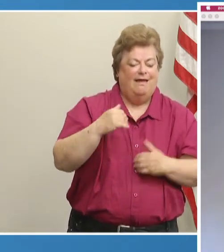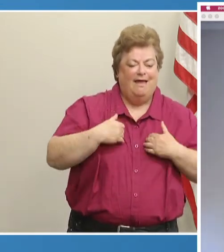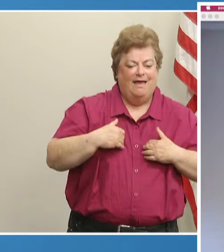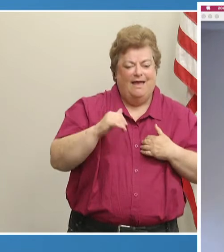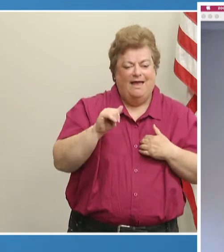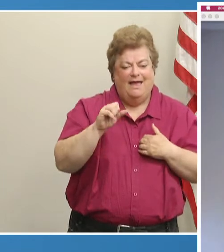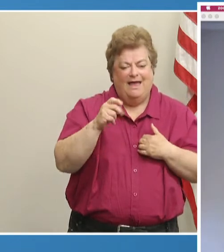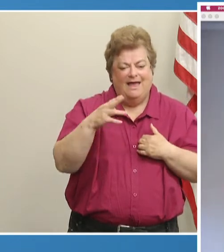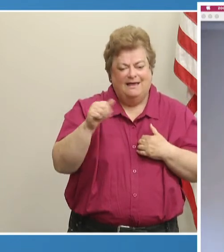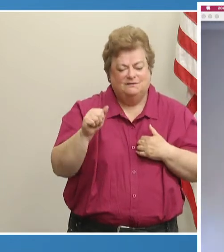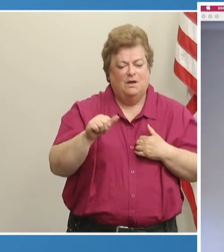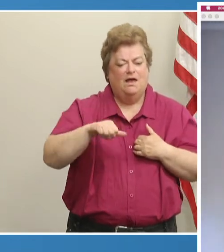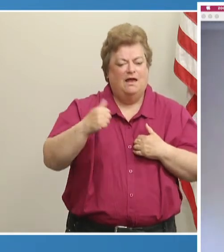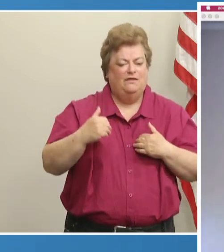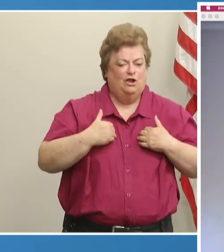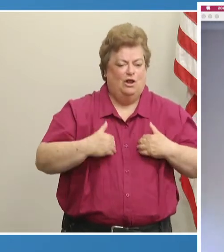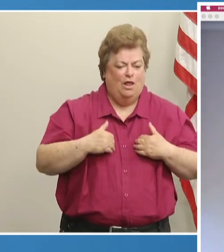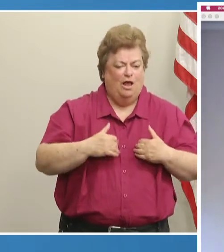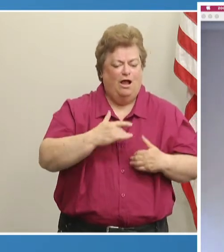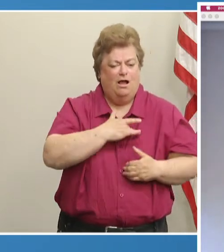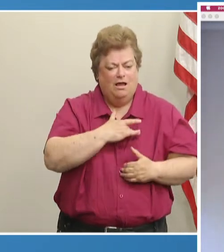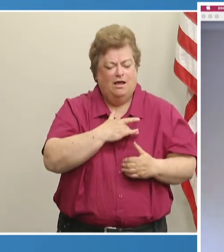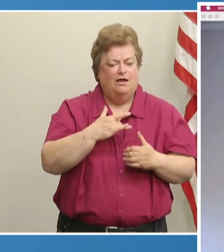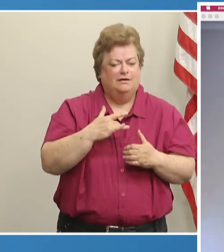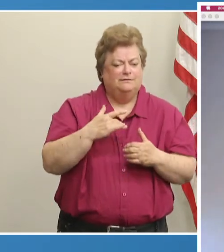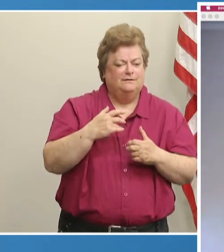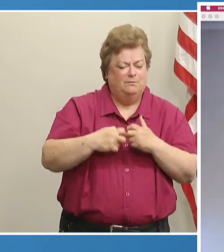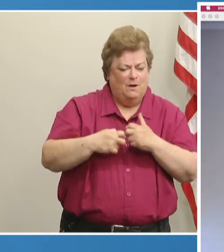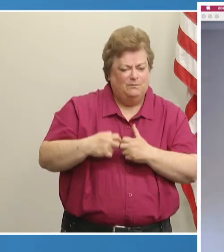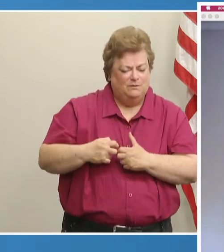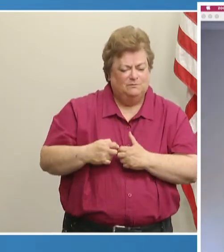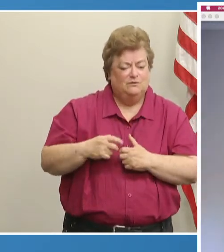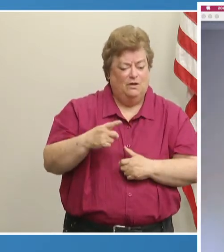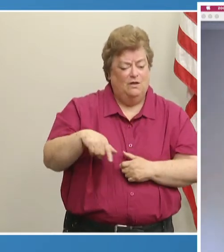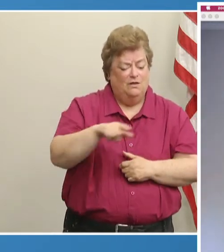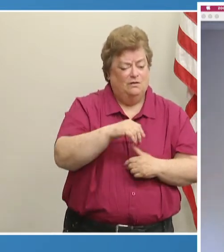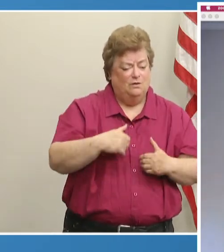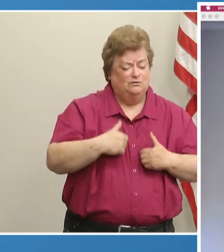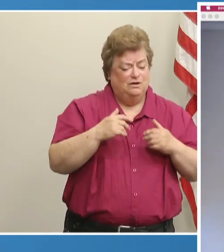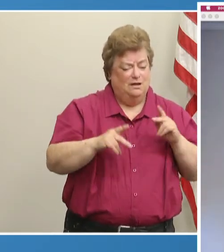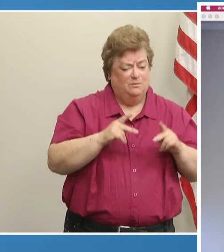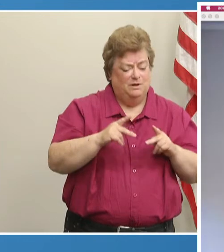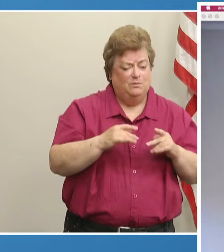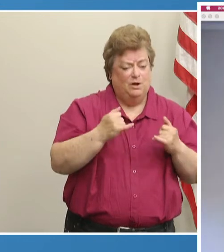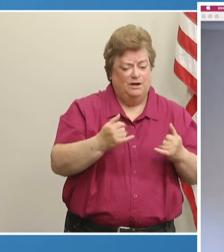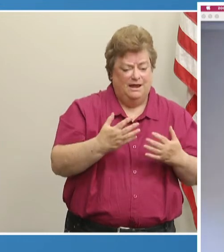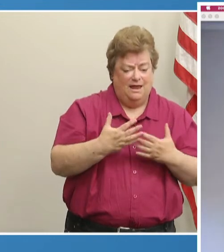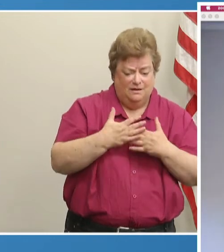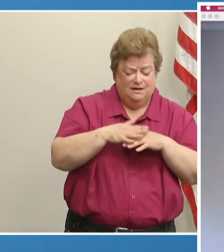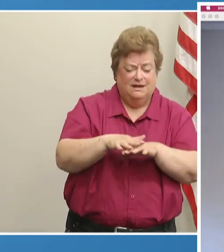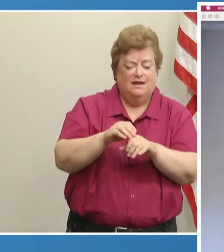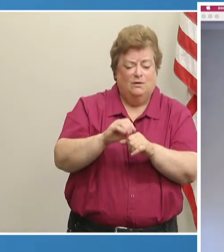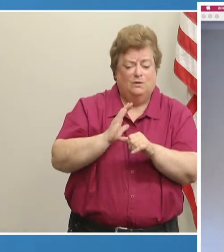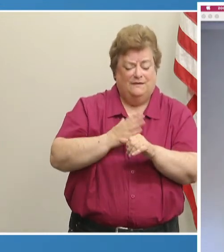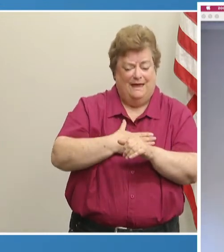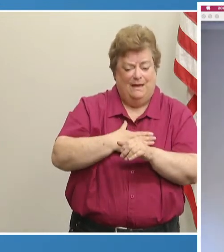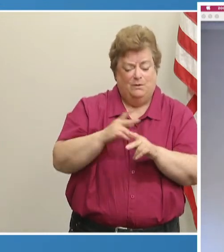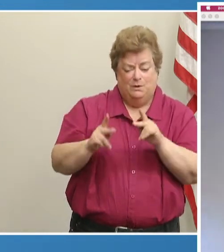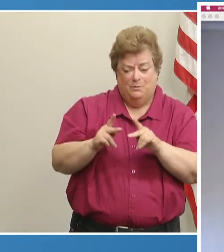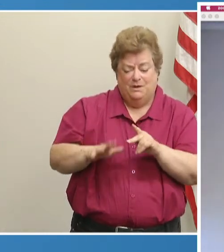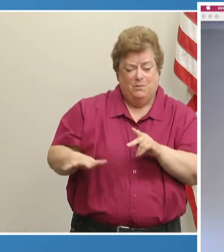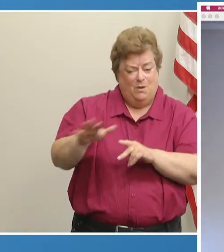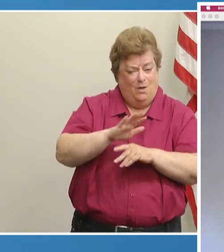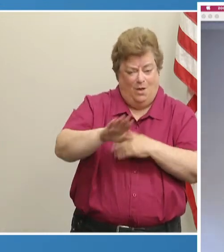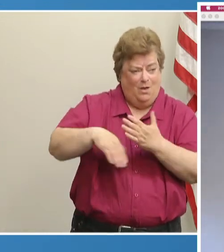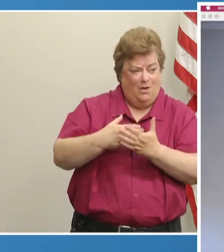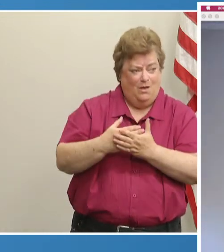other chronic lung and heart conditions. And those adolescents and young adults are integrated into our population with everybody else,